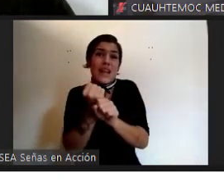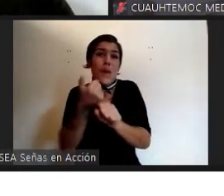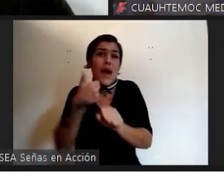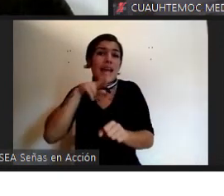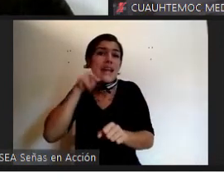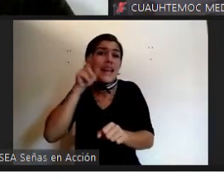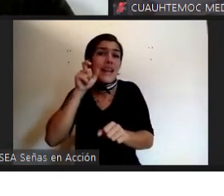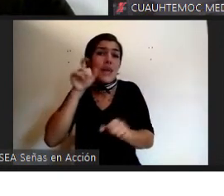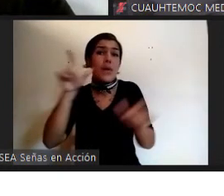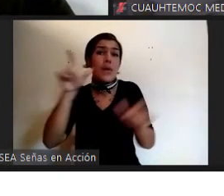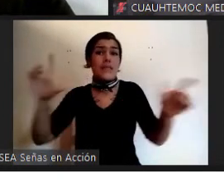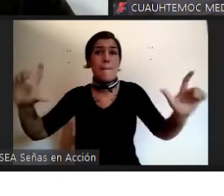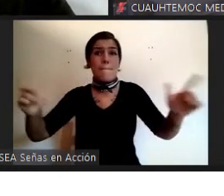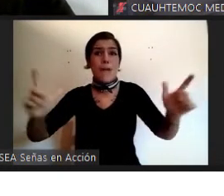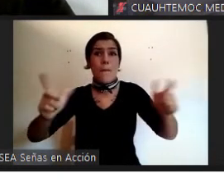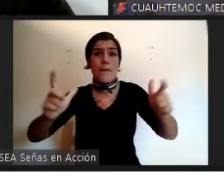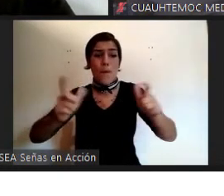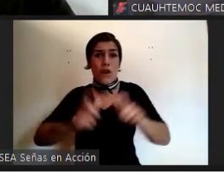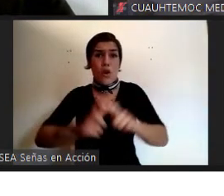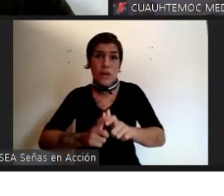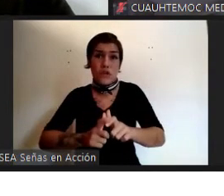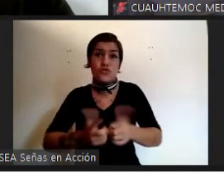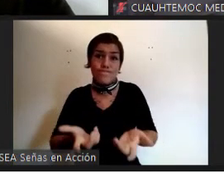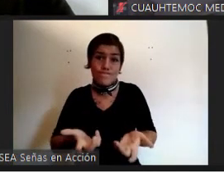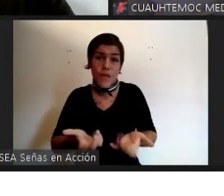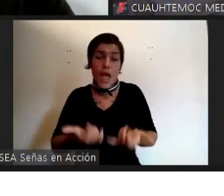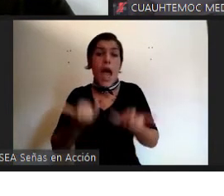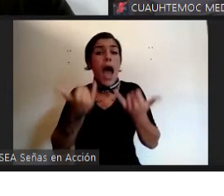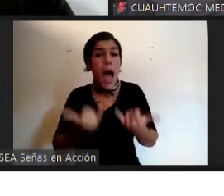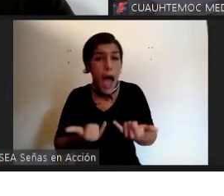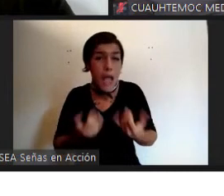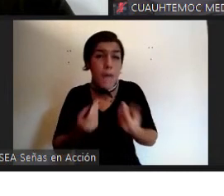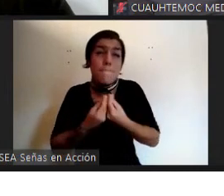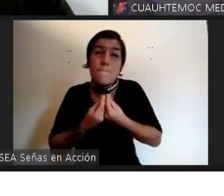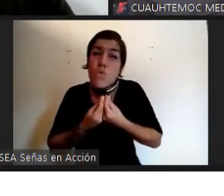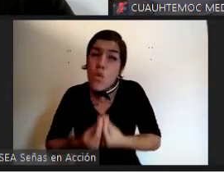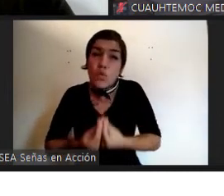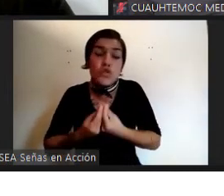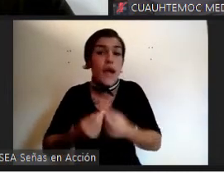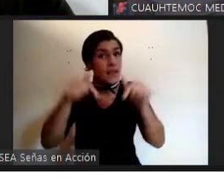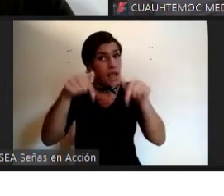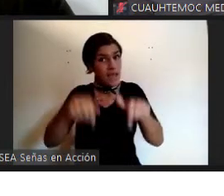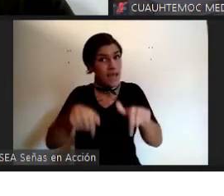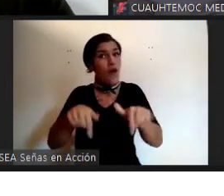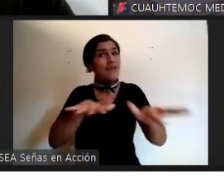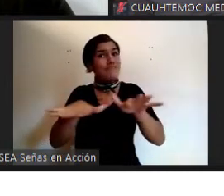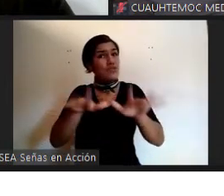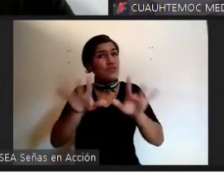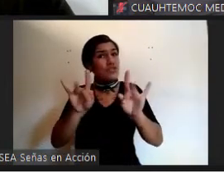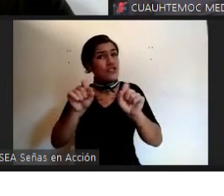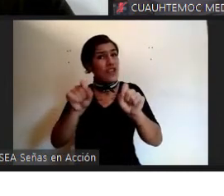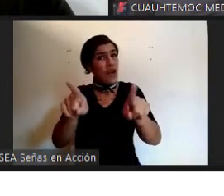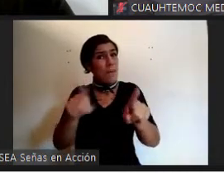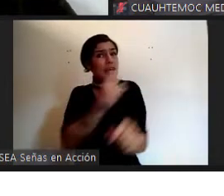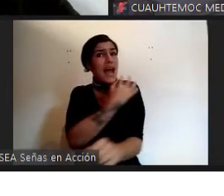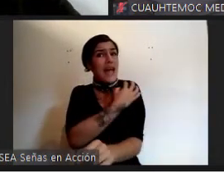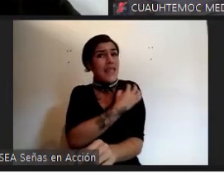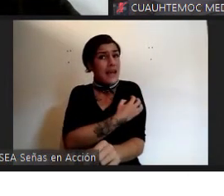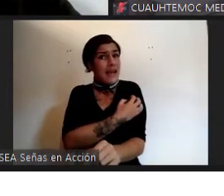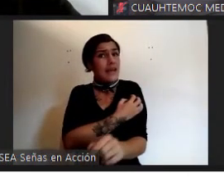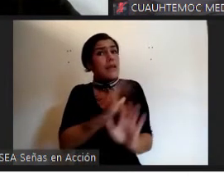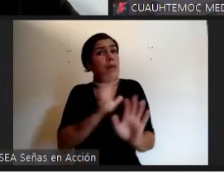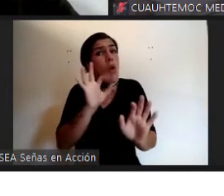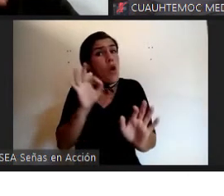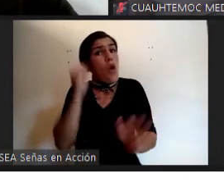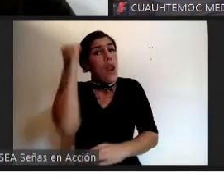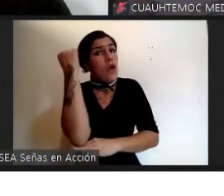many people who are already in a complicated situation, and I believe we have to be very careful when